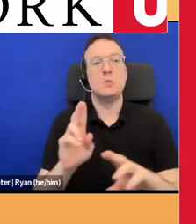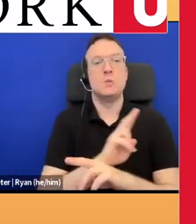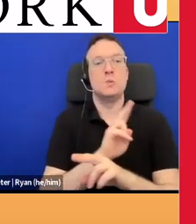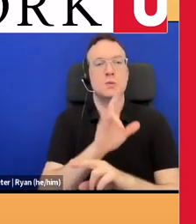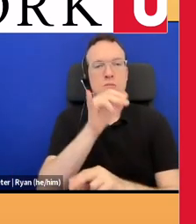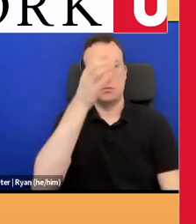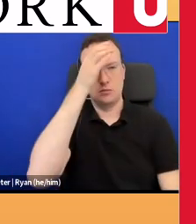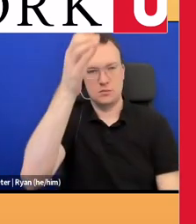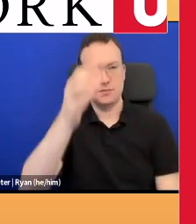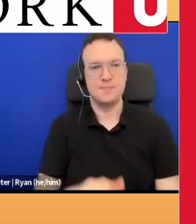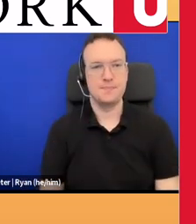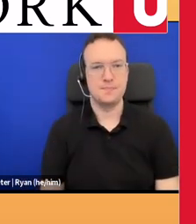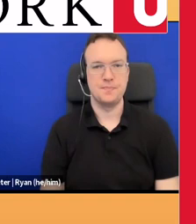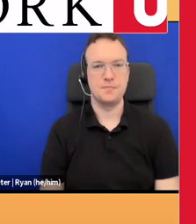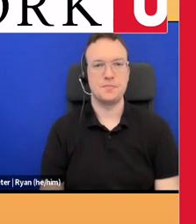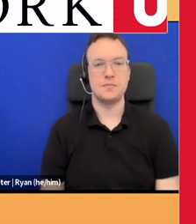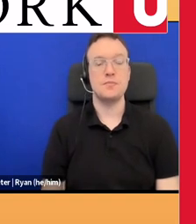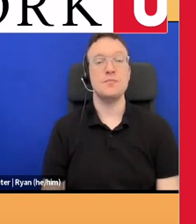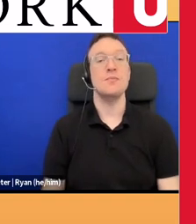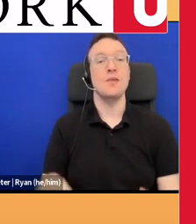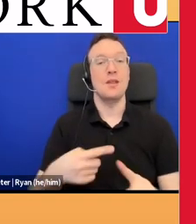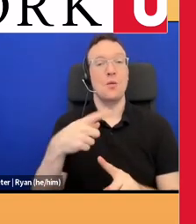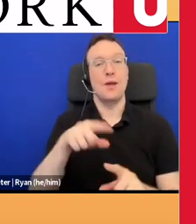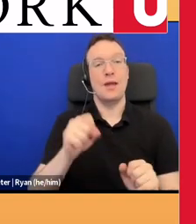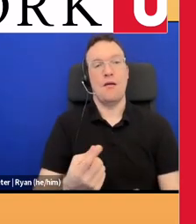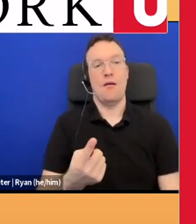concept. Then we can ask